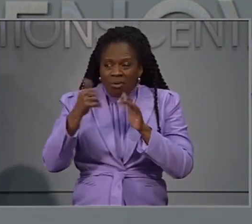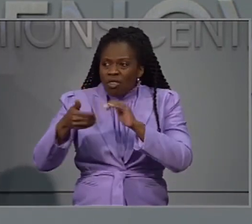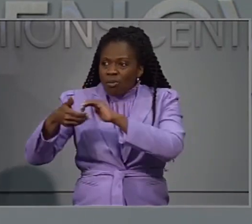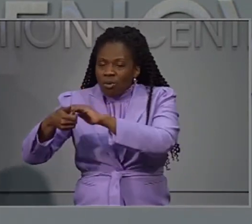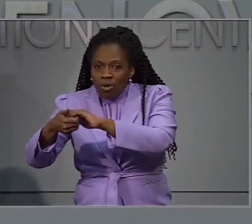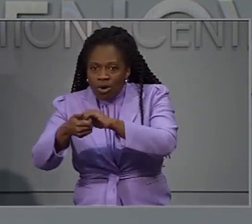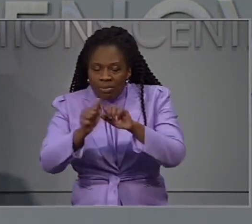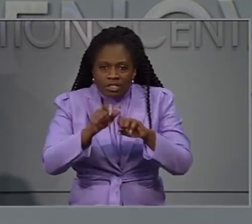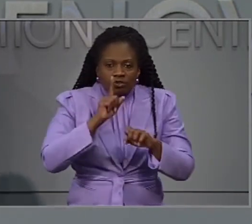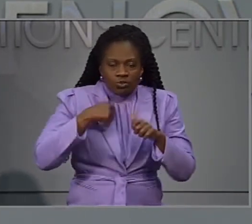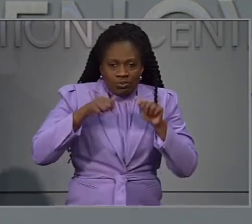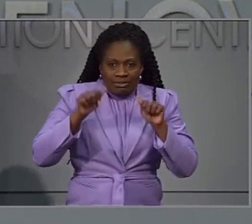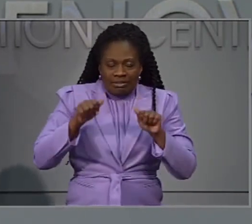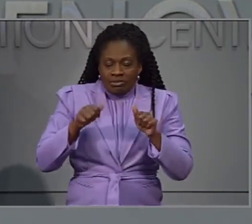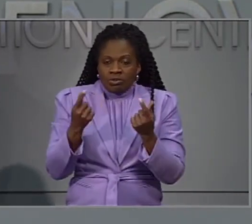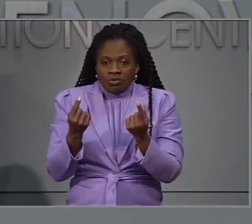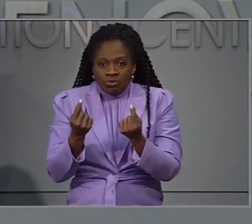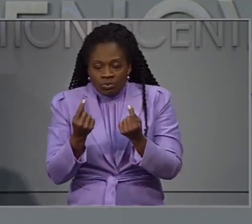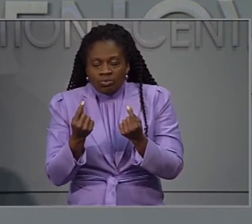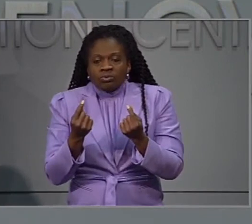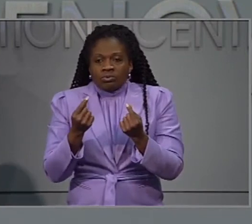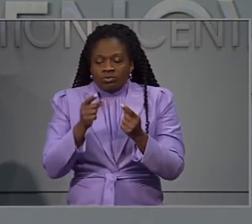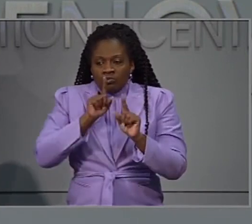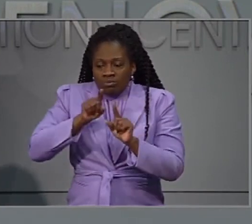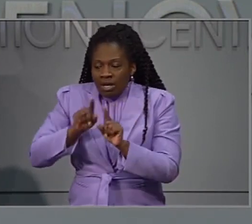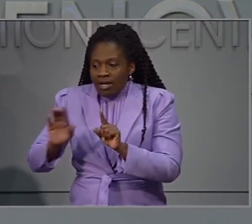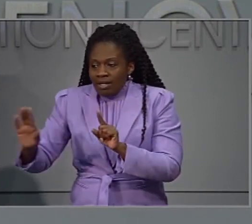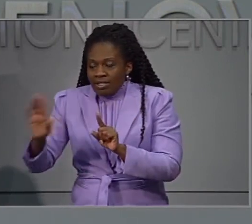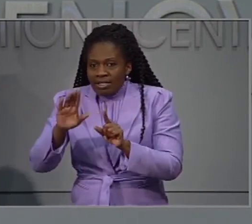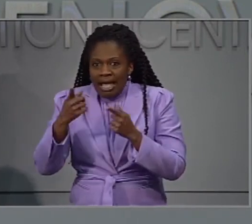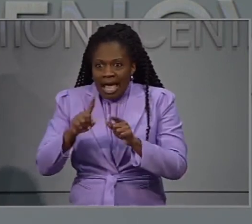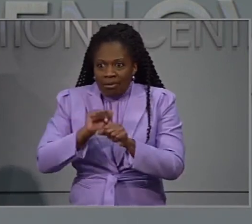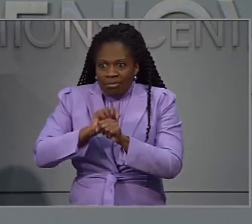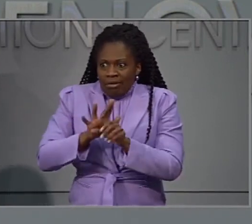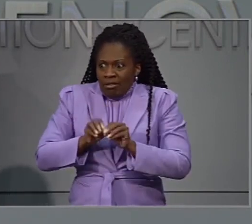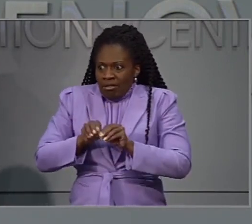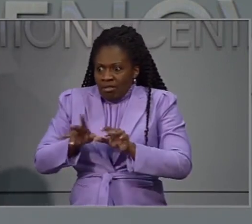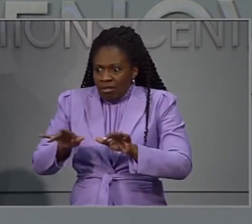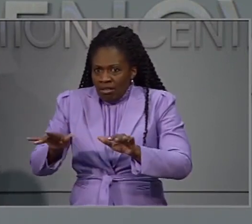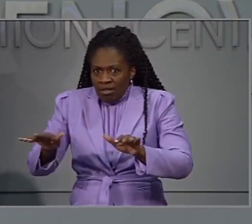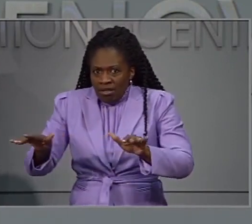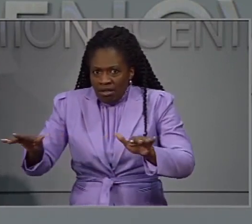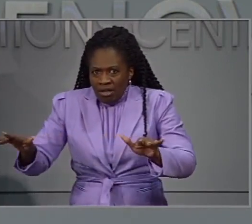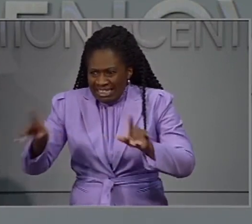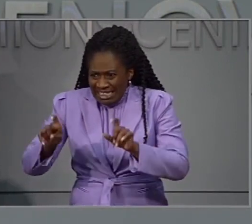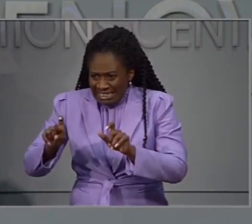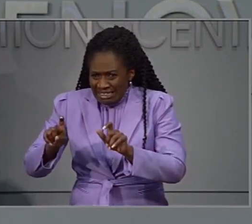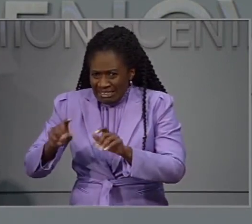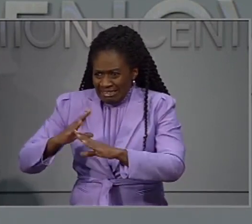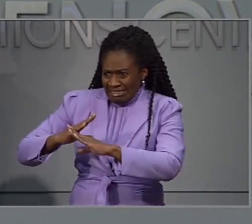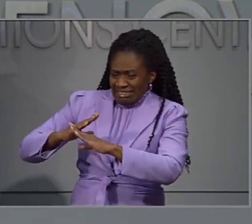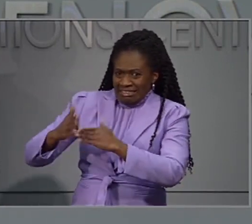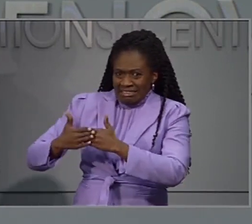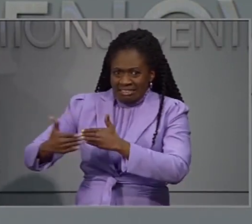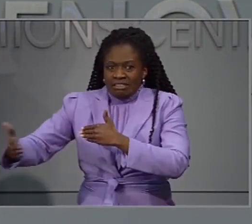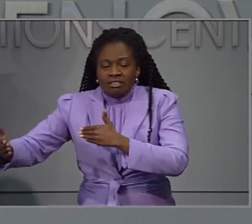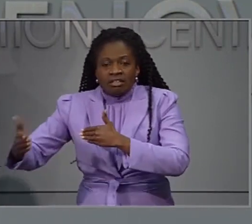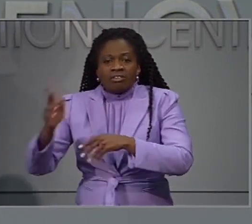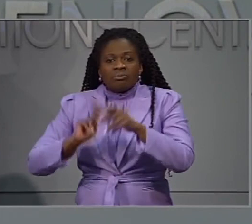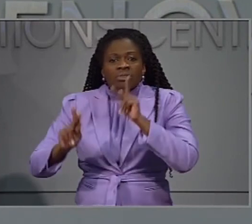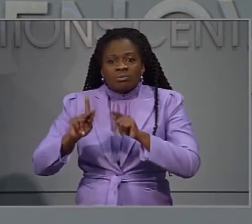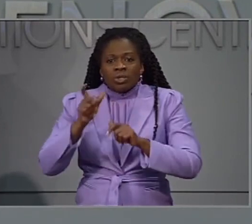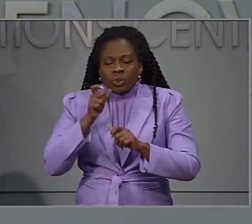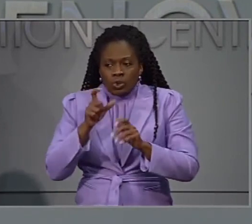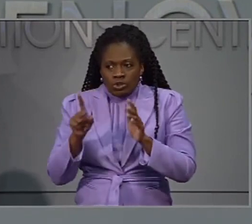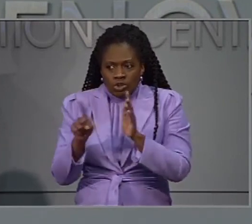to make sure that we're able to do and respond to outbreaks and do the testing that is appropriate, not just for the folks who